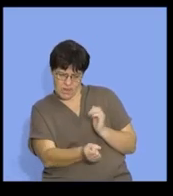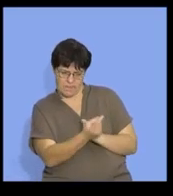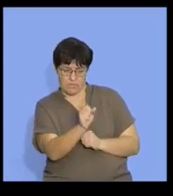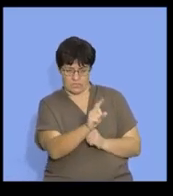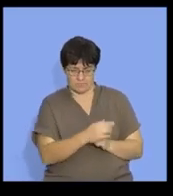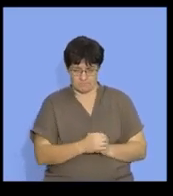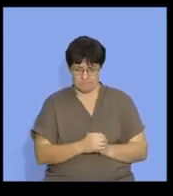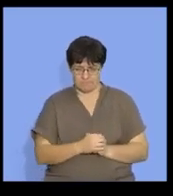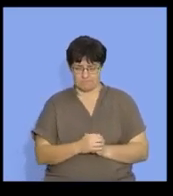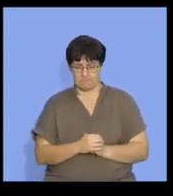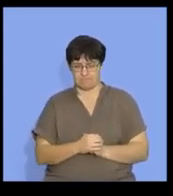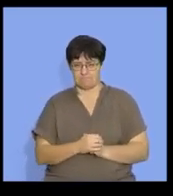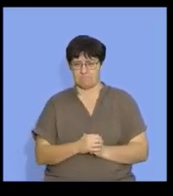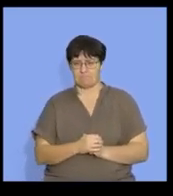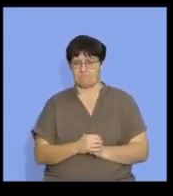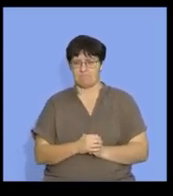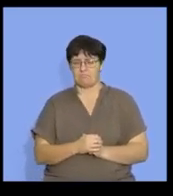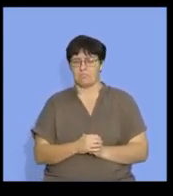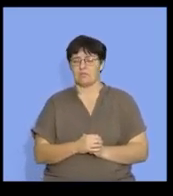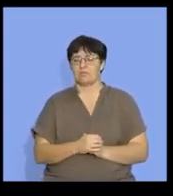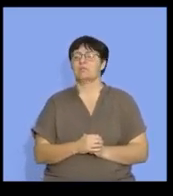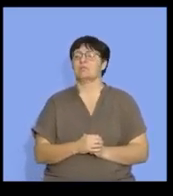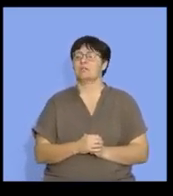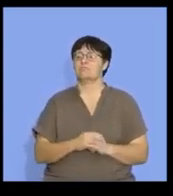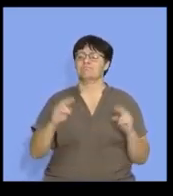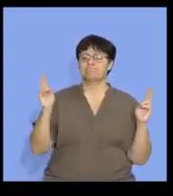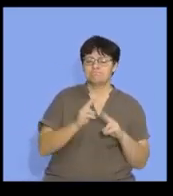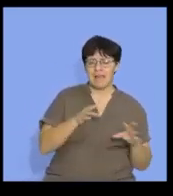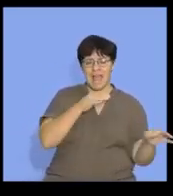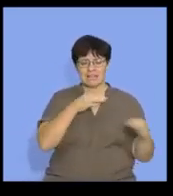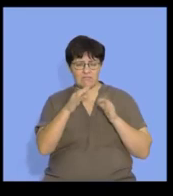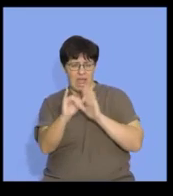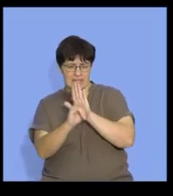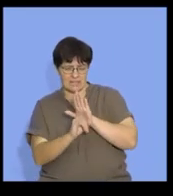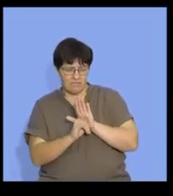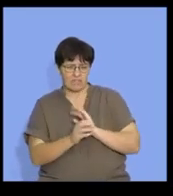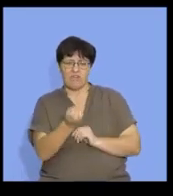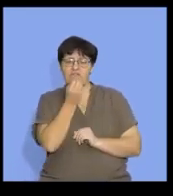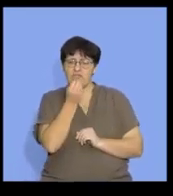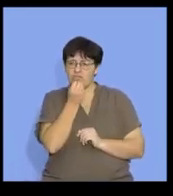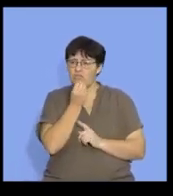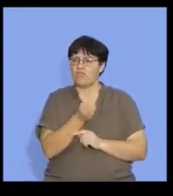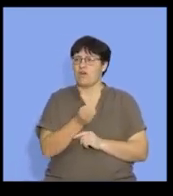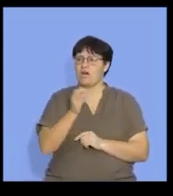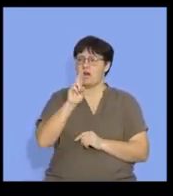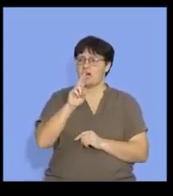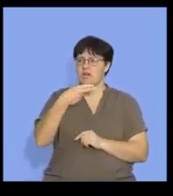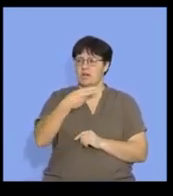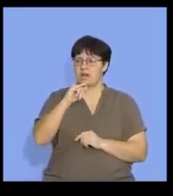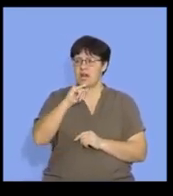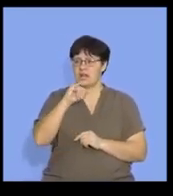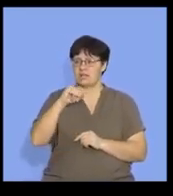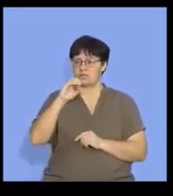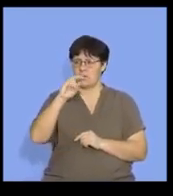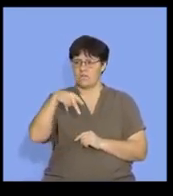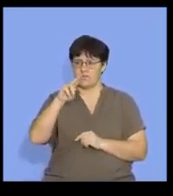there. All right, identify and briefly describe the type of nutrition of Rhizopus. Guys, it's